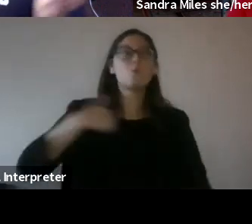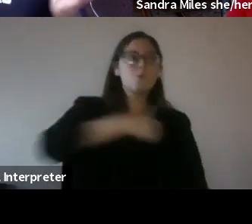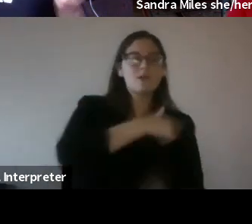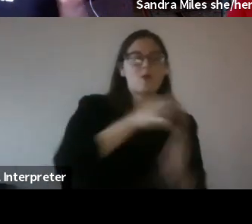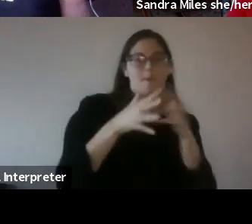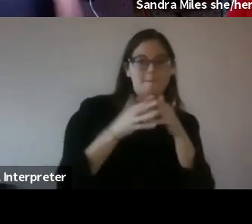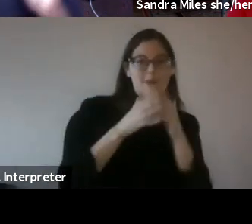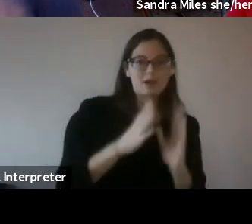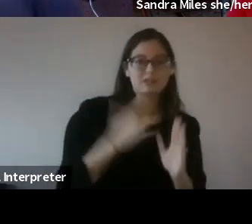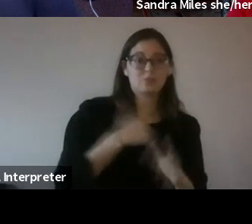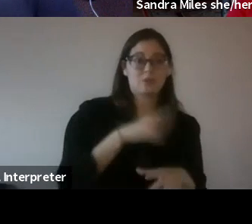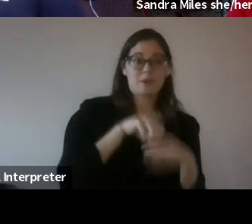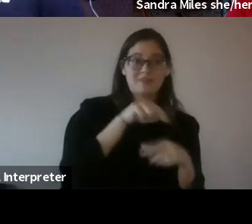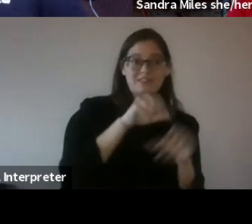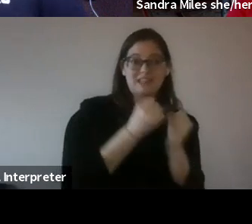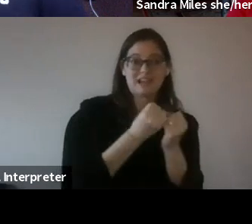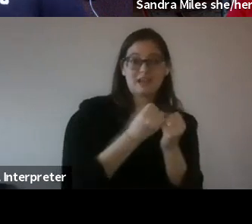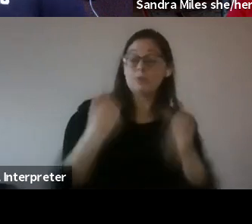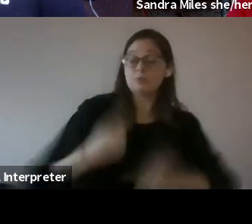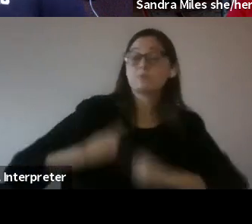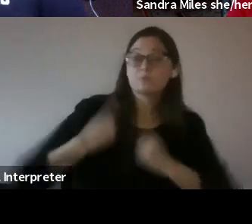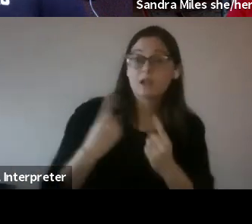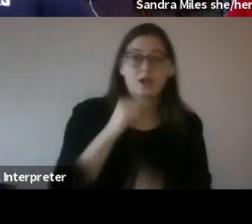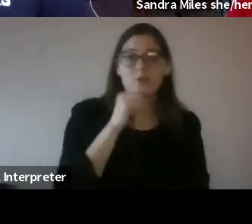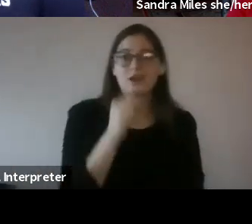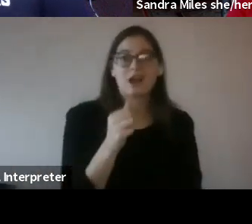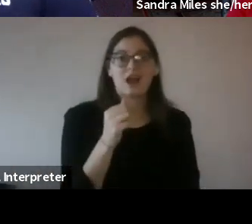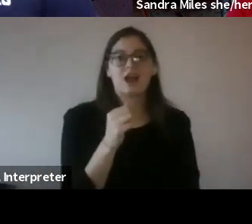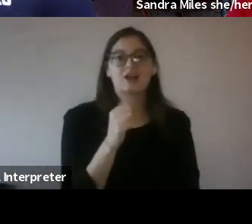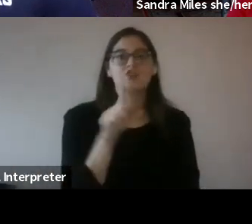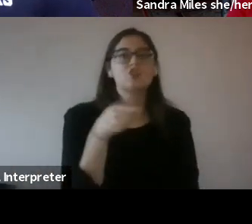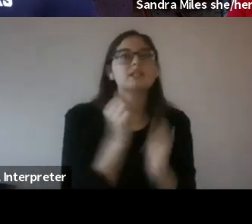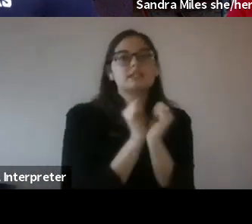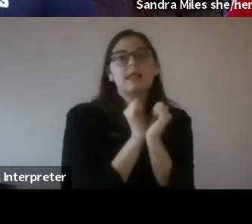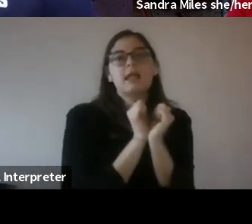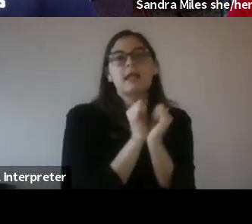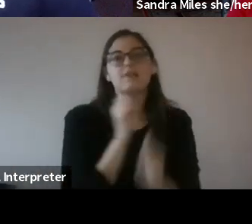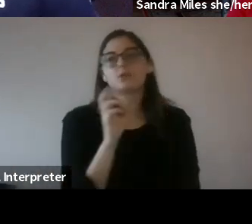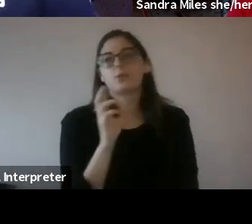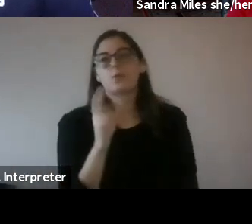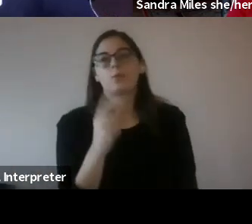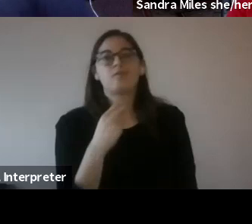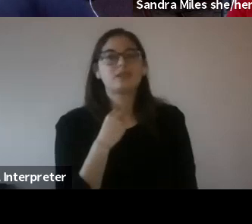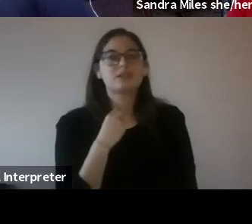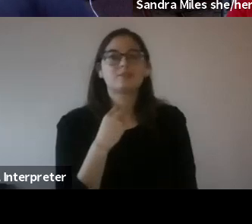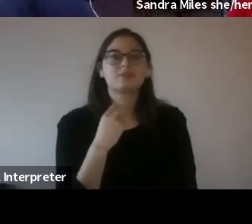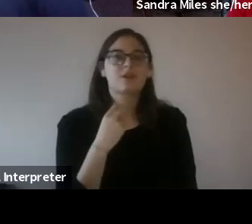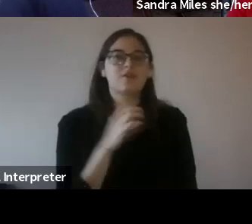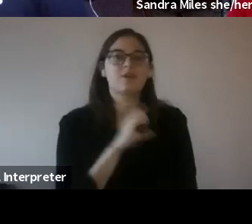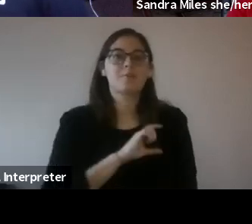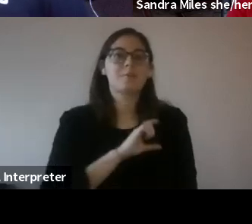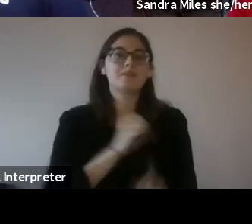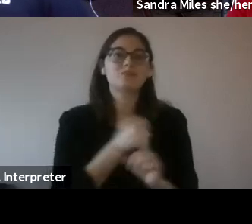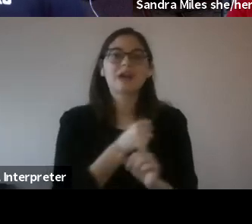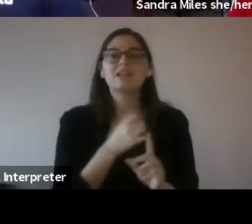that we have been a part of the society, and that we're not just slaves or, you know, victims of police brutality, that we are regular